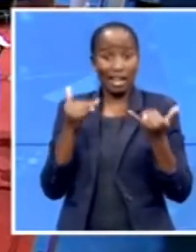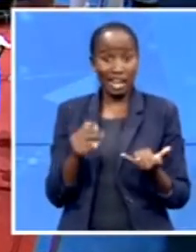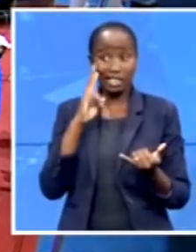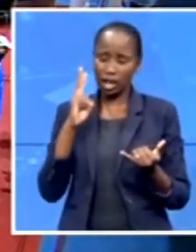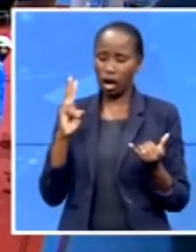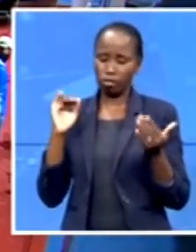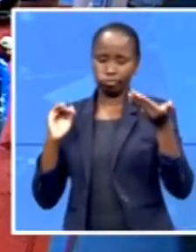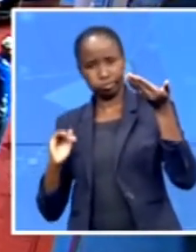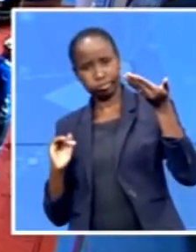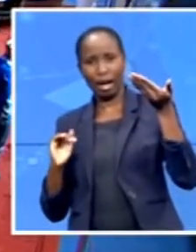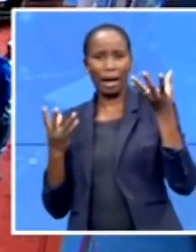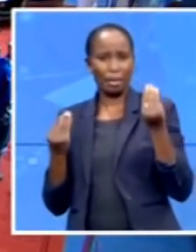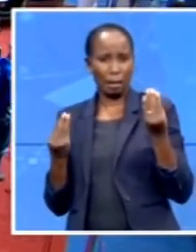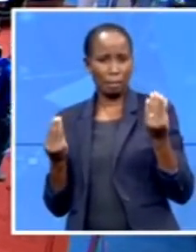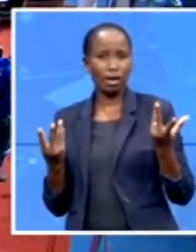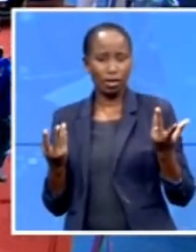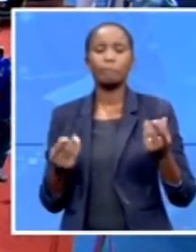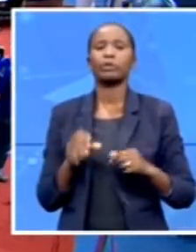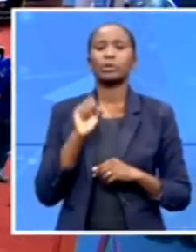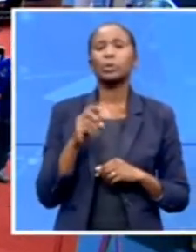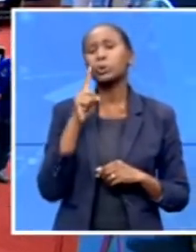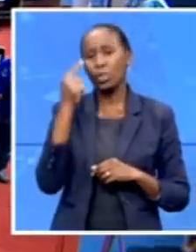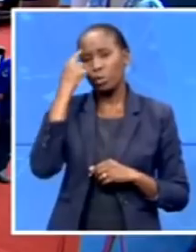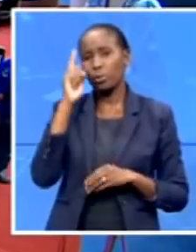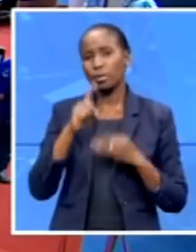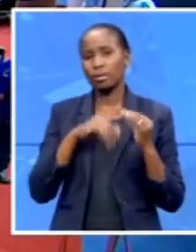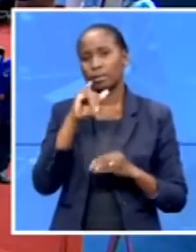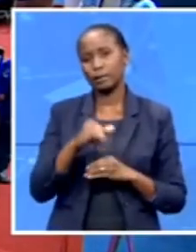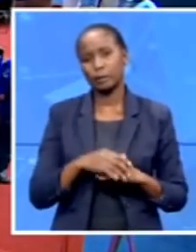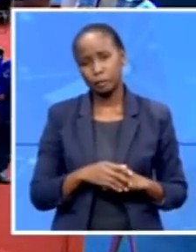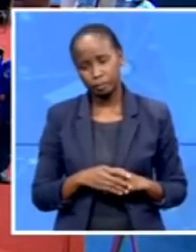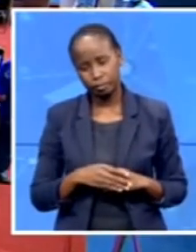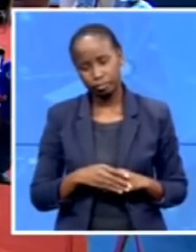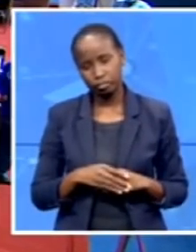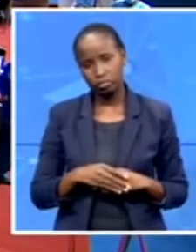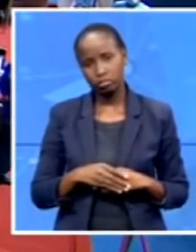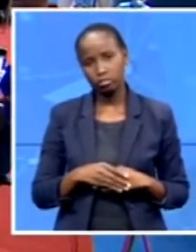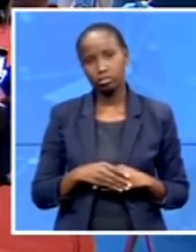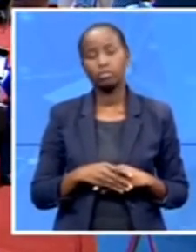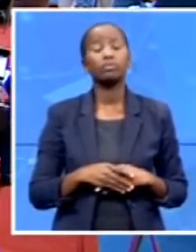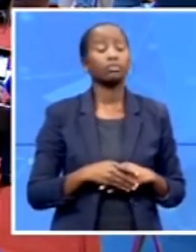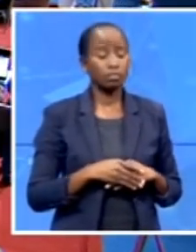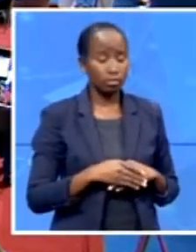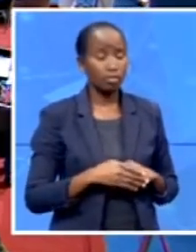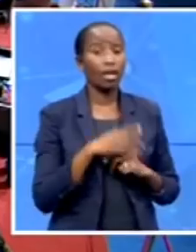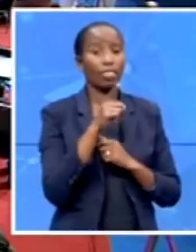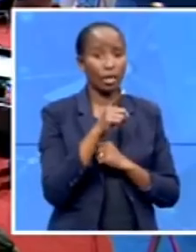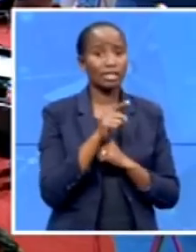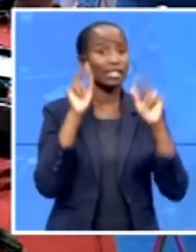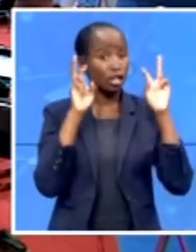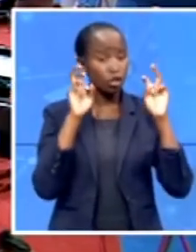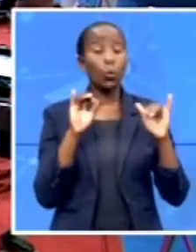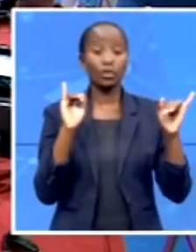into this? Yes, I think this is incredibly serious for the legitimacy of the elections